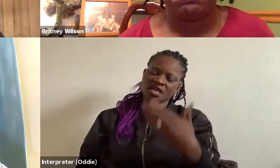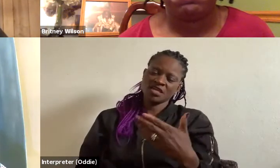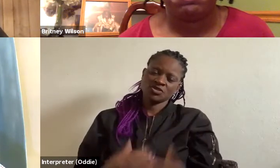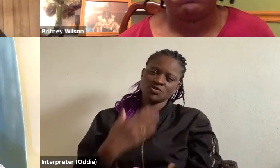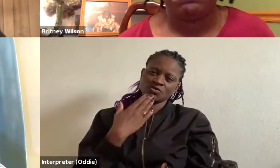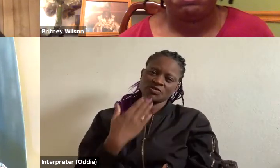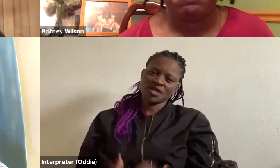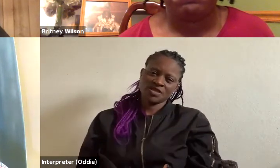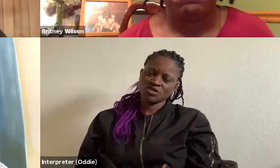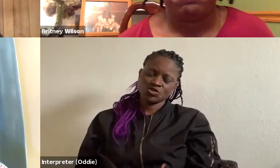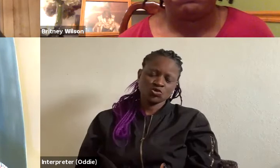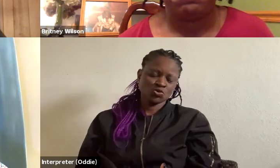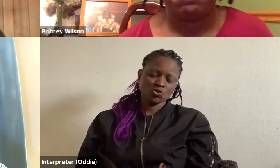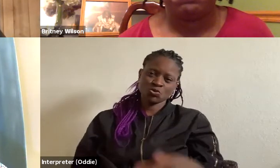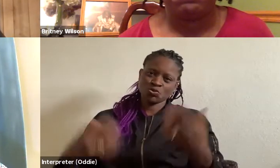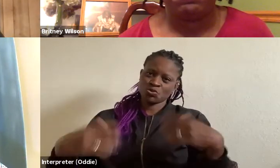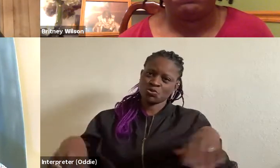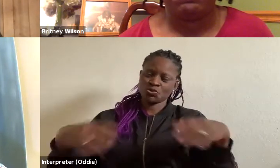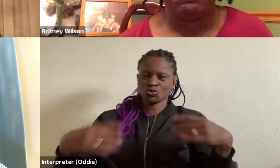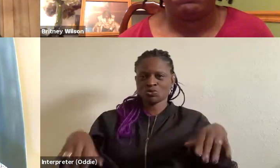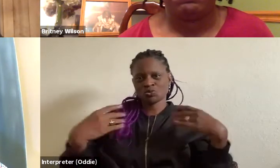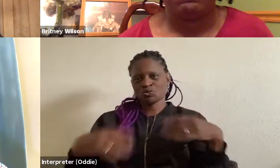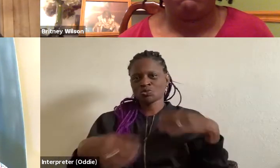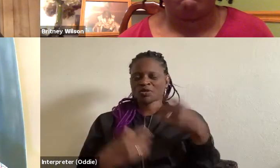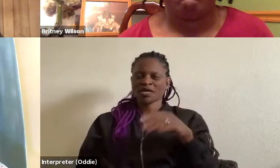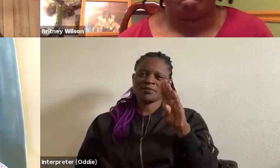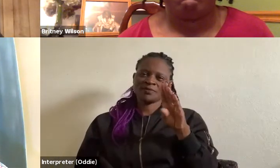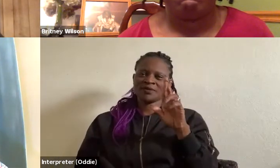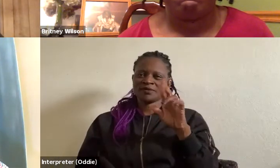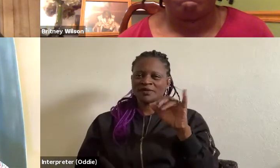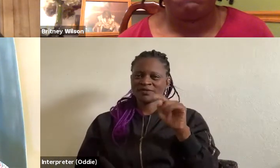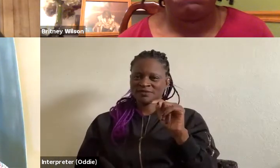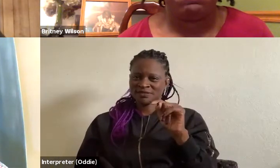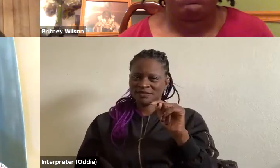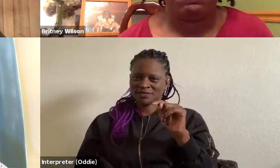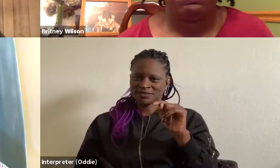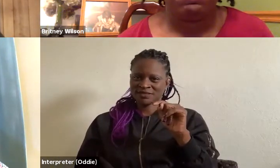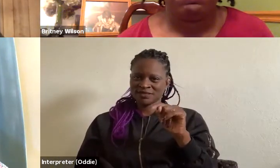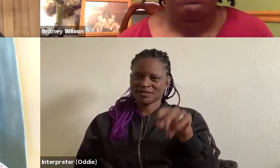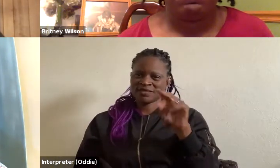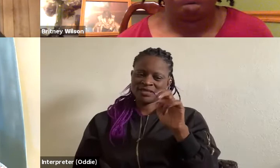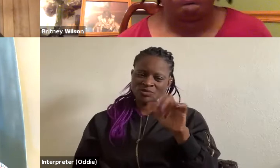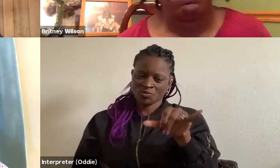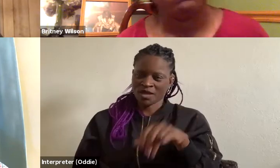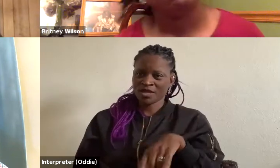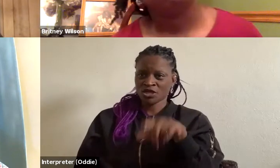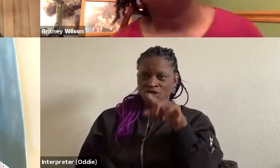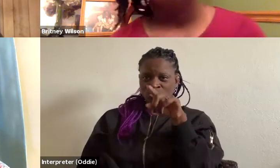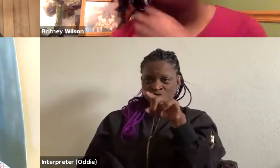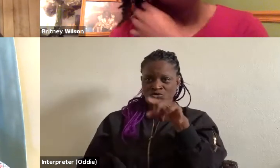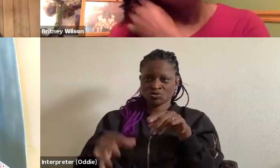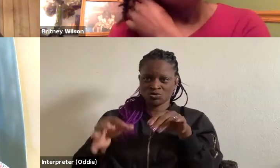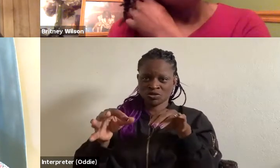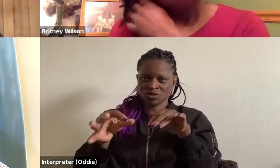a word. Whew. All right, Brittany. In your essay, you described a scene that was